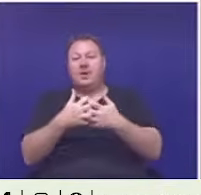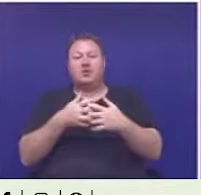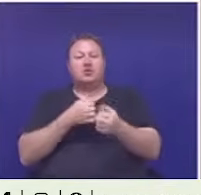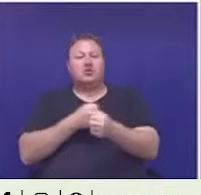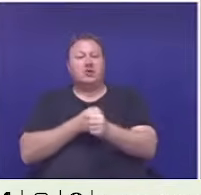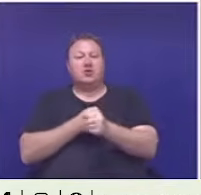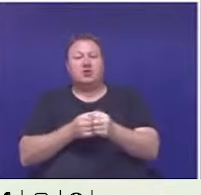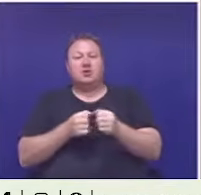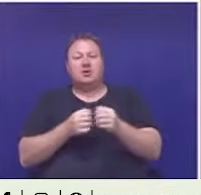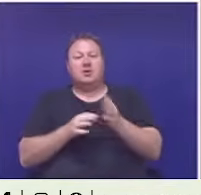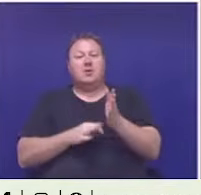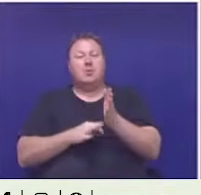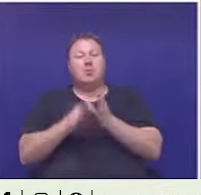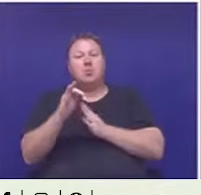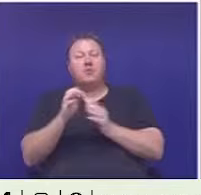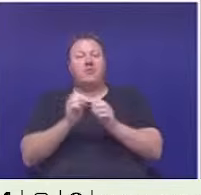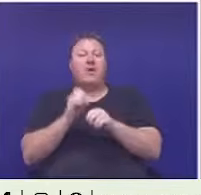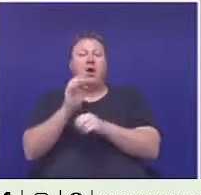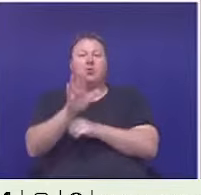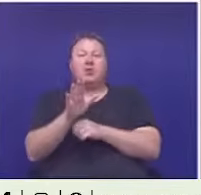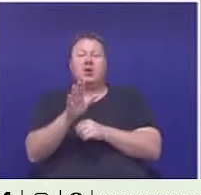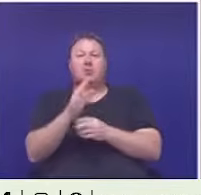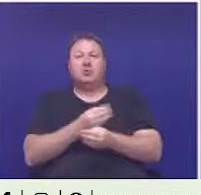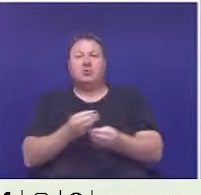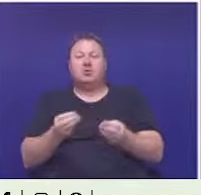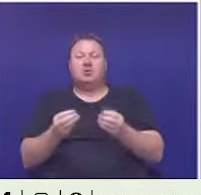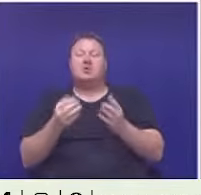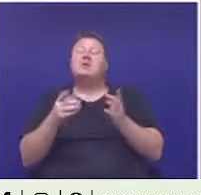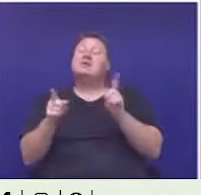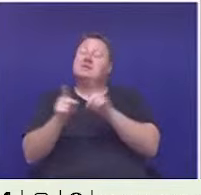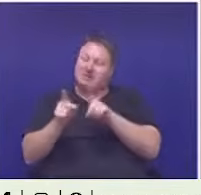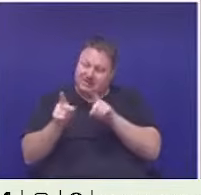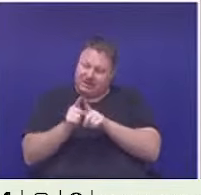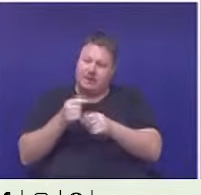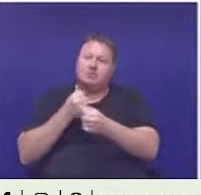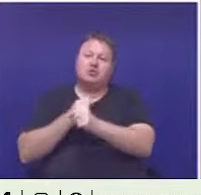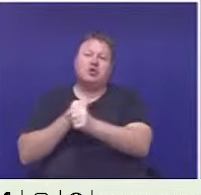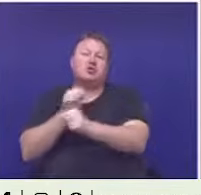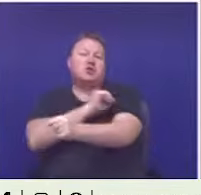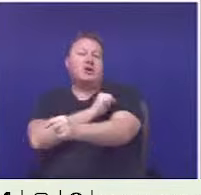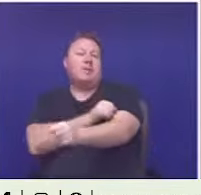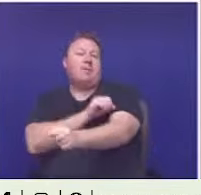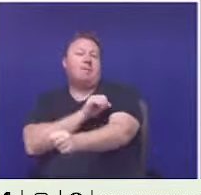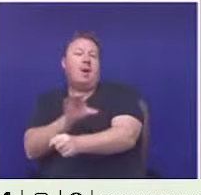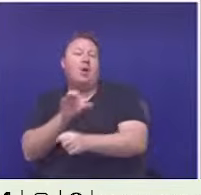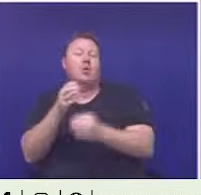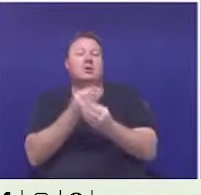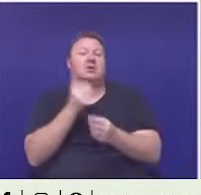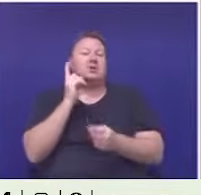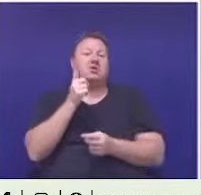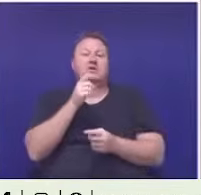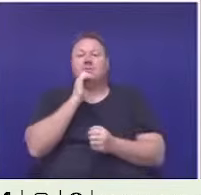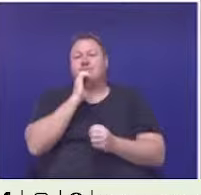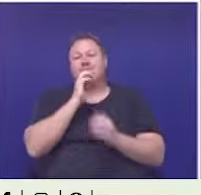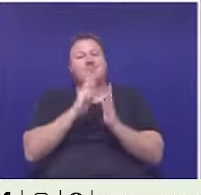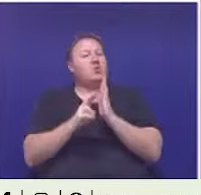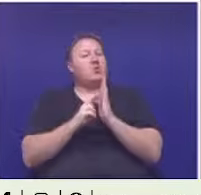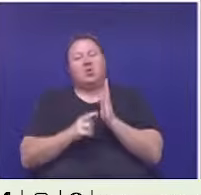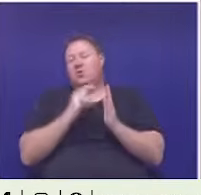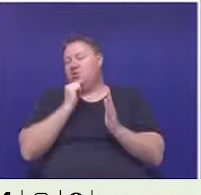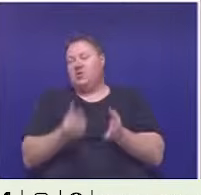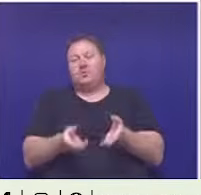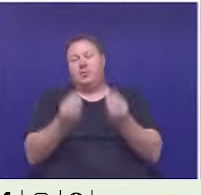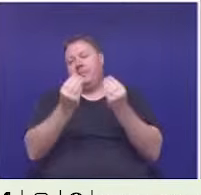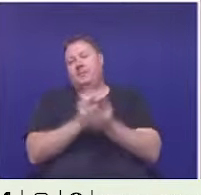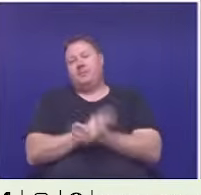improve outcomes for children with the strategy to empower the teacher, we're not going to see the desired results. So one of the